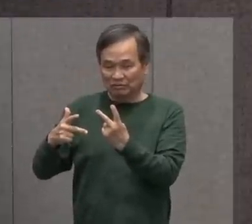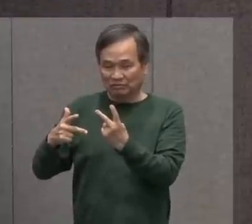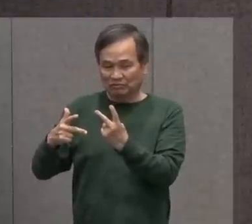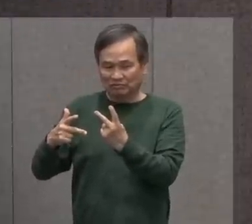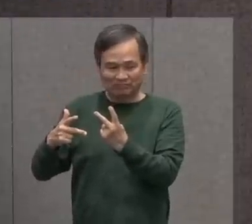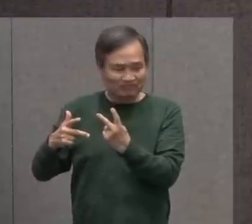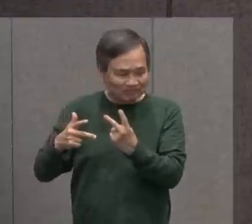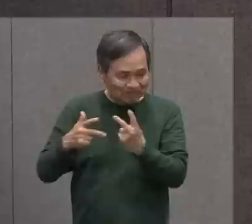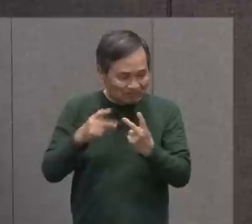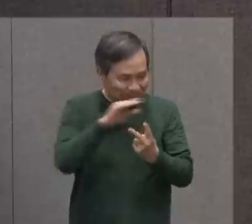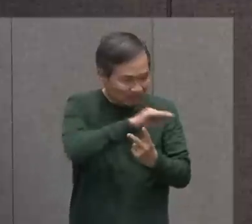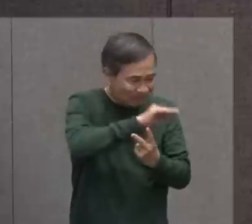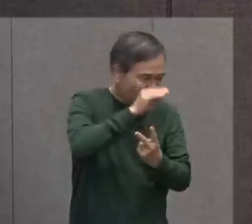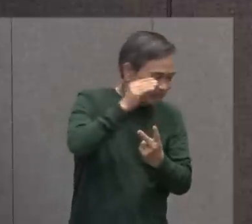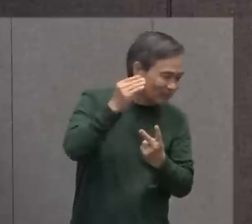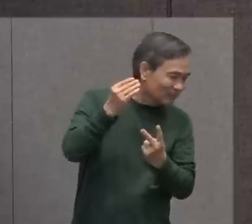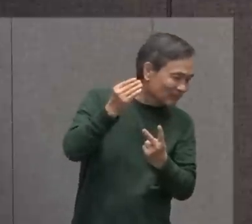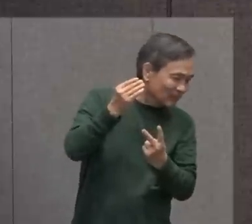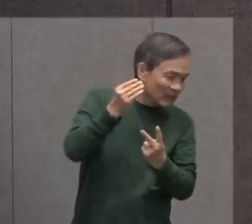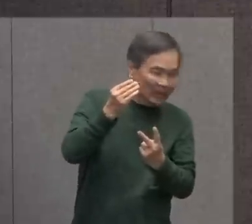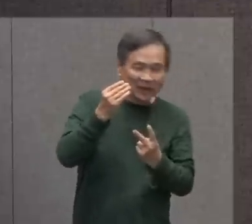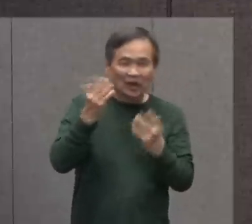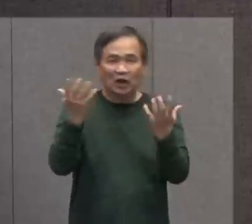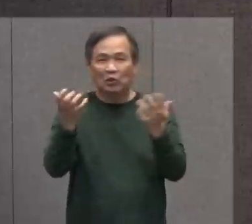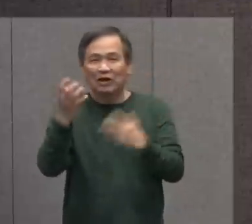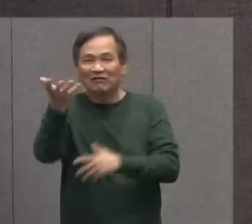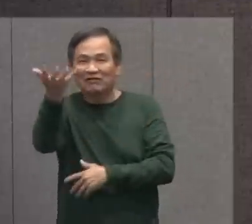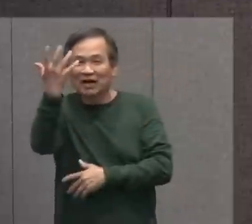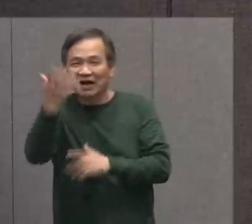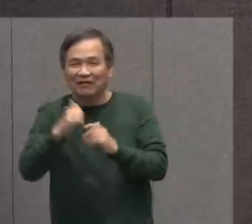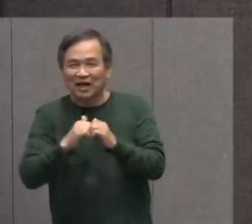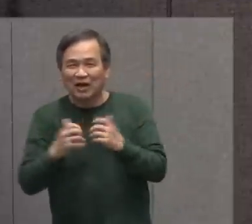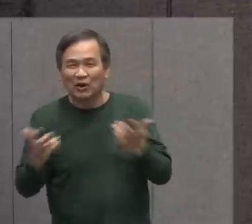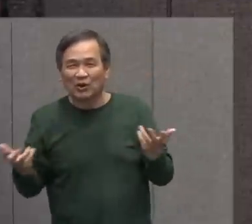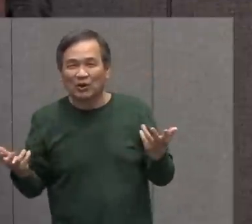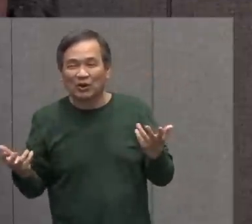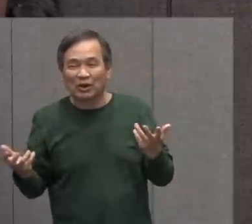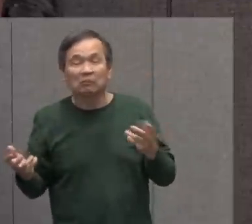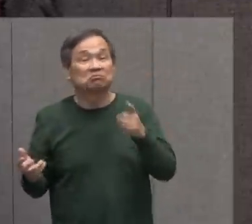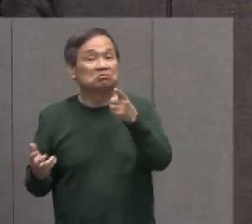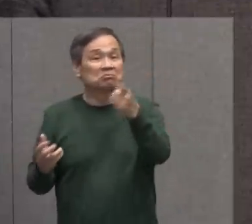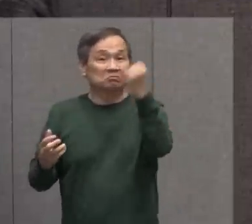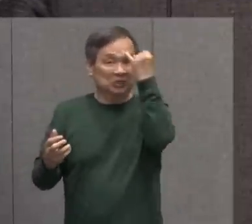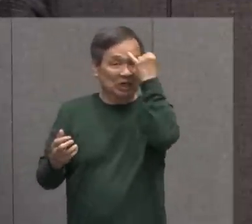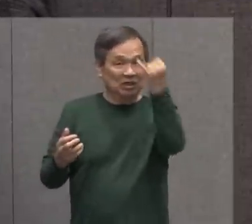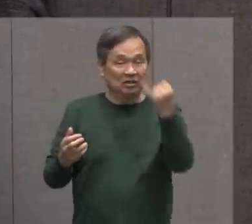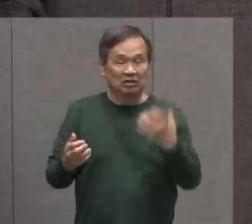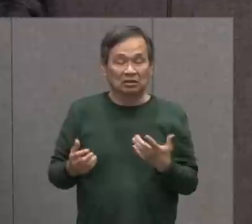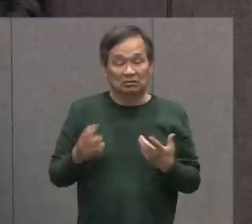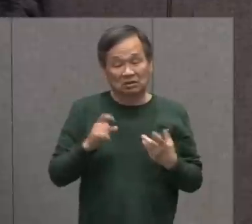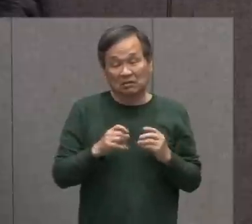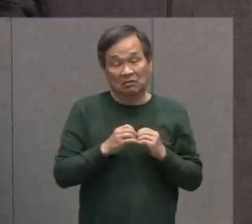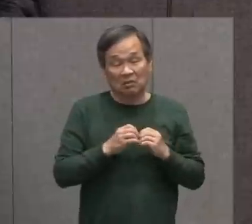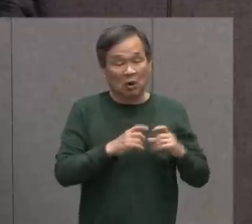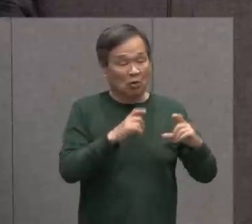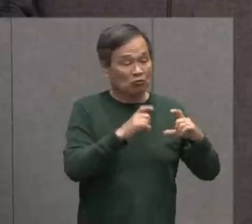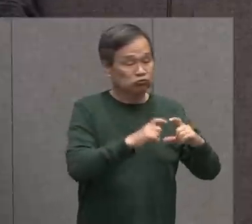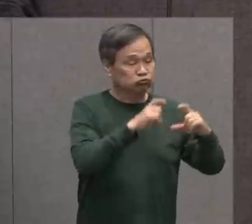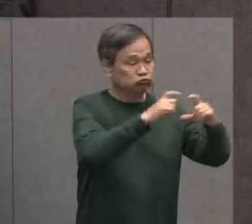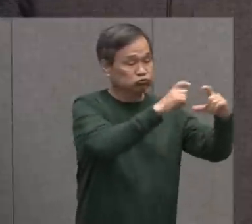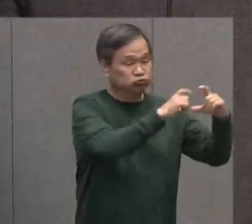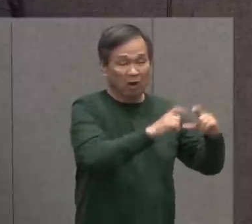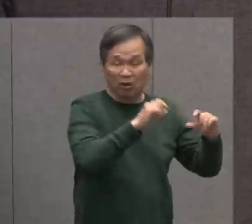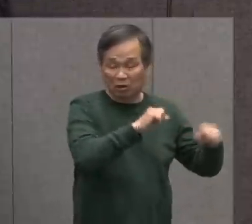could think about that. I could think about adding on some more holes to make that work,